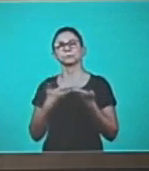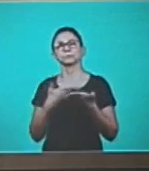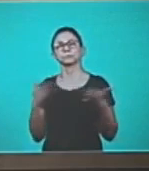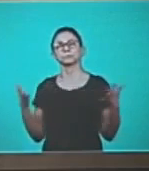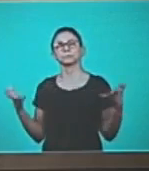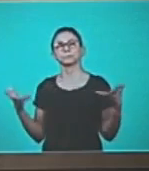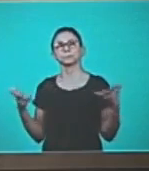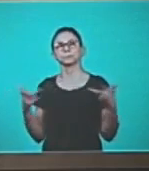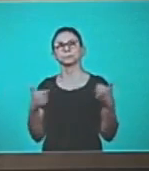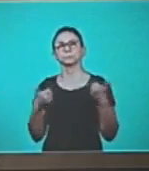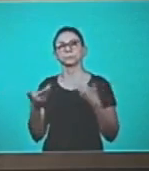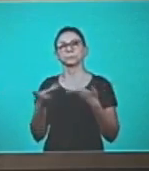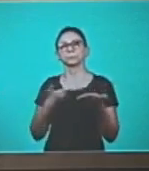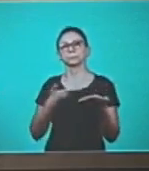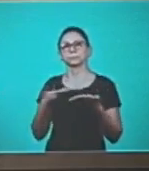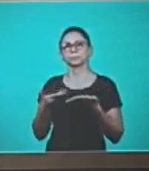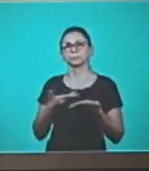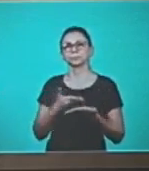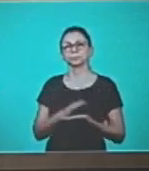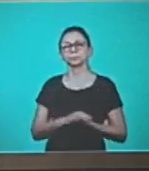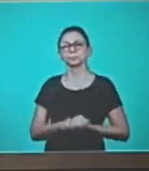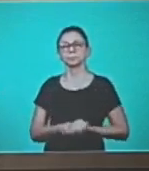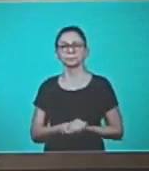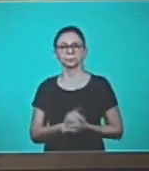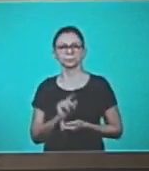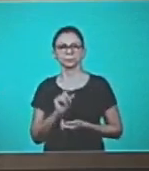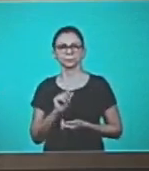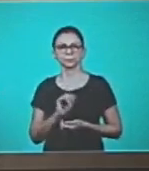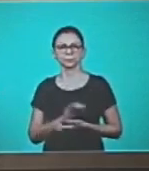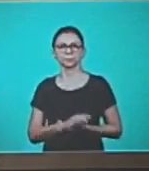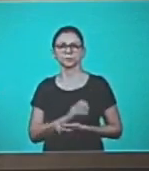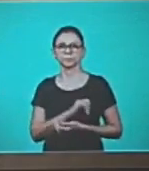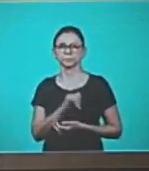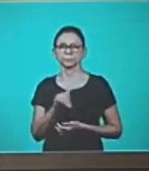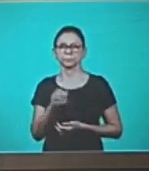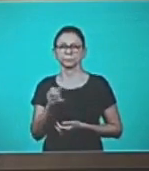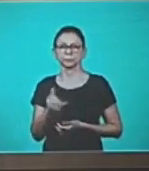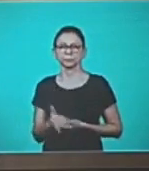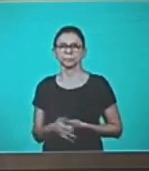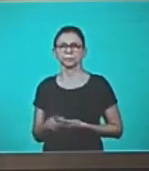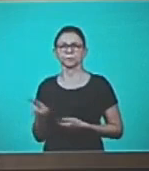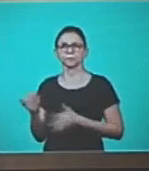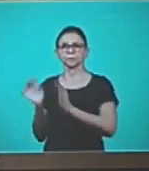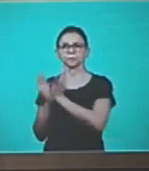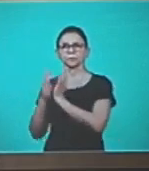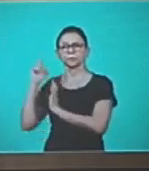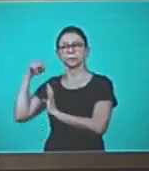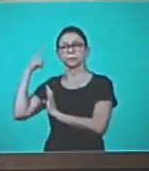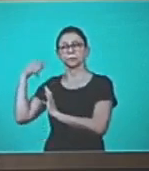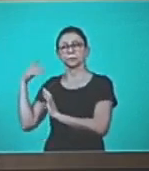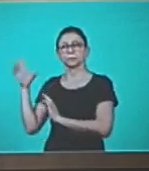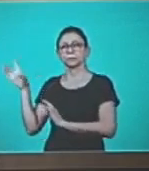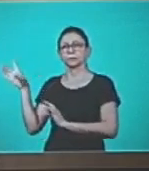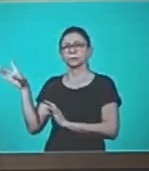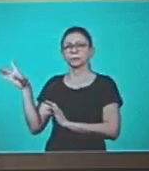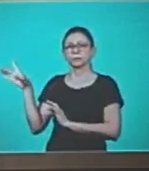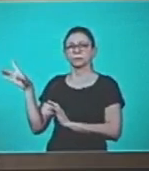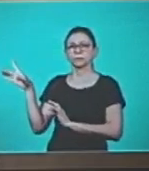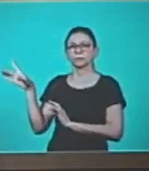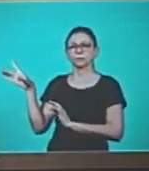made an amazing contribution. He points out that the foolish virgins, he didn't